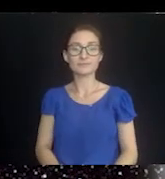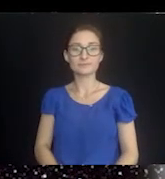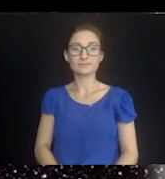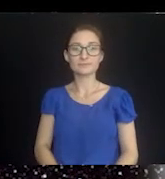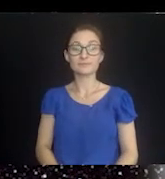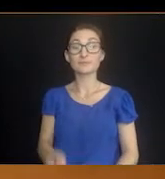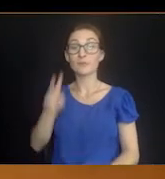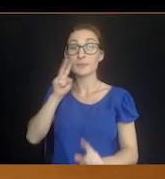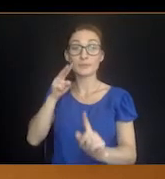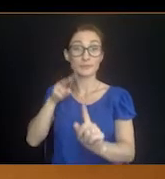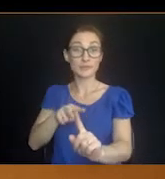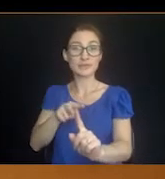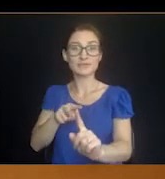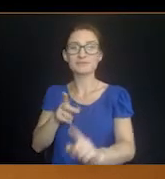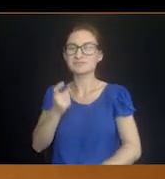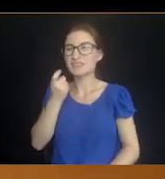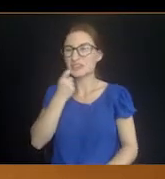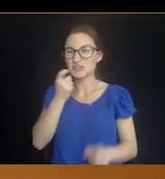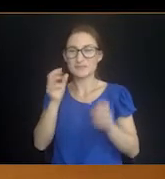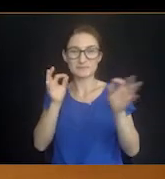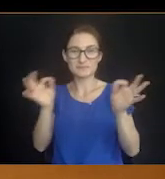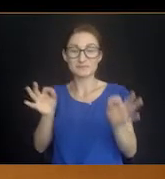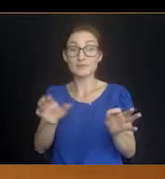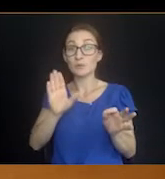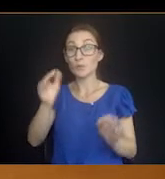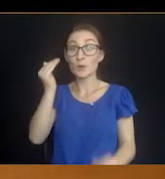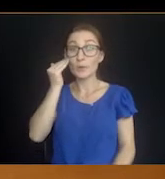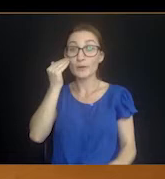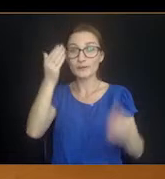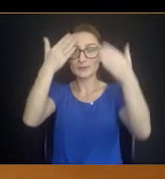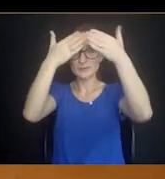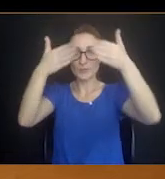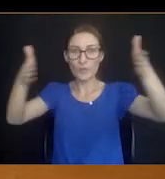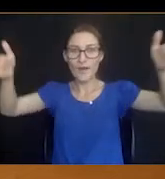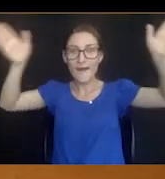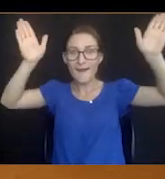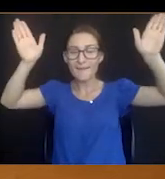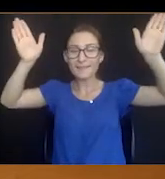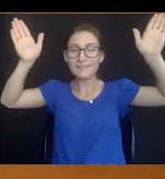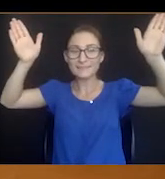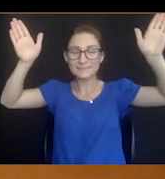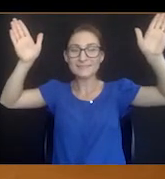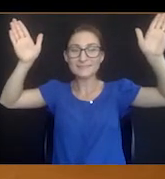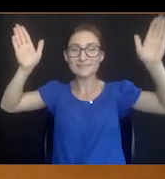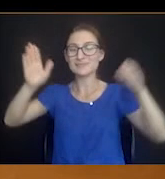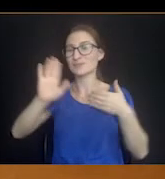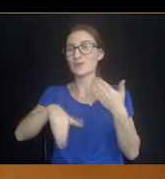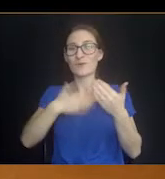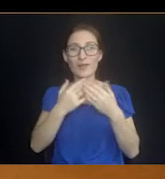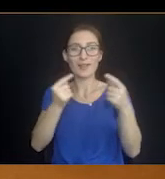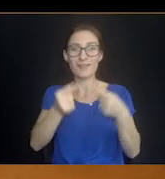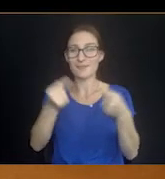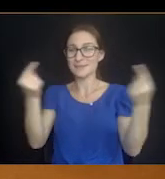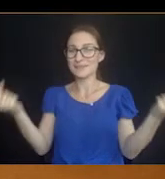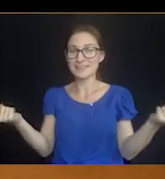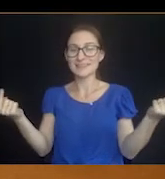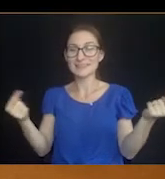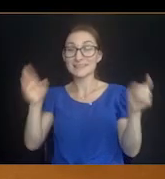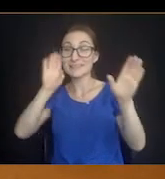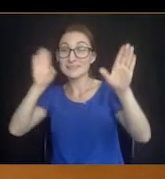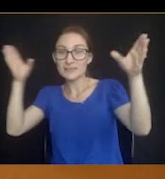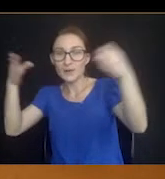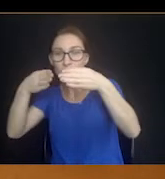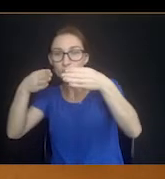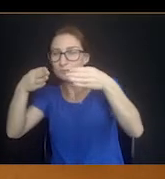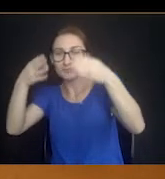it causes what I refer to as perspective. So perspective is what I just said. It's when your awareness is wide. It's all